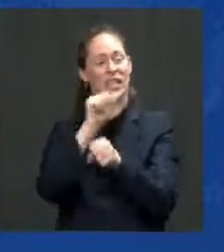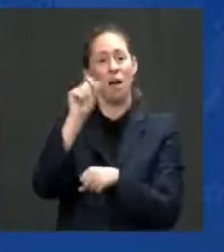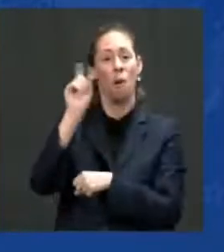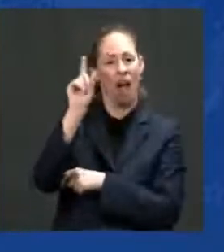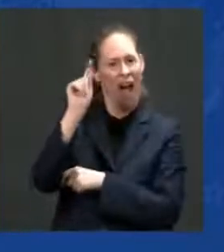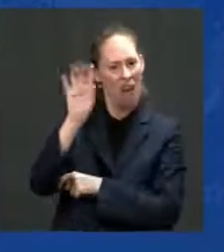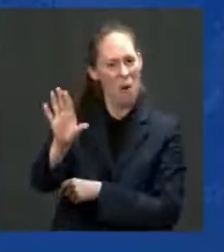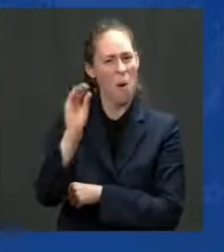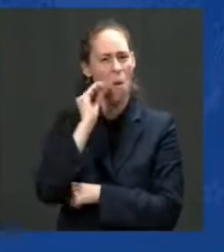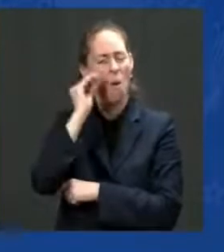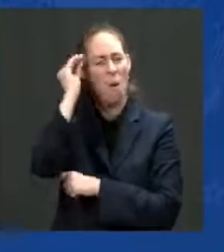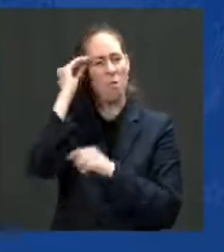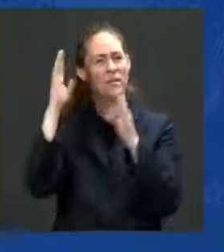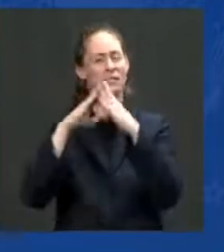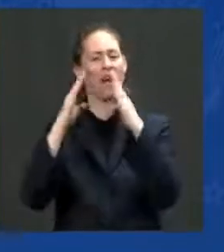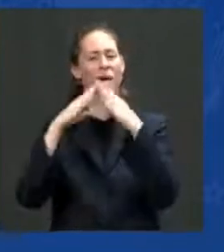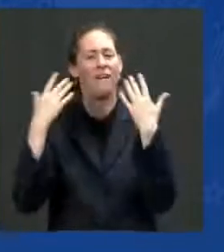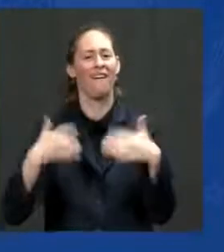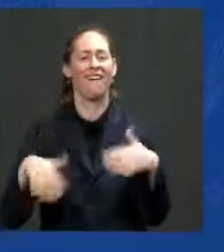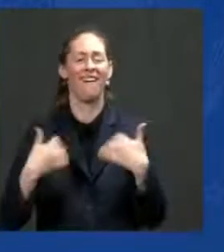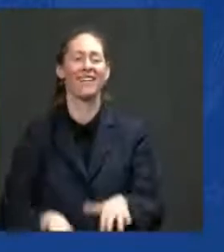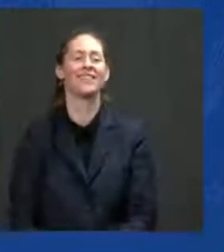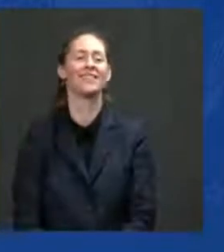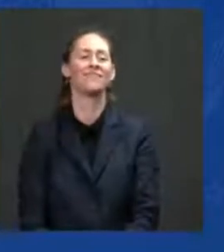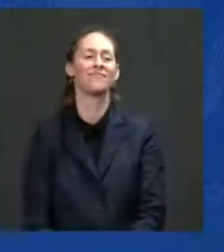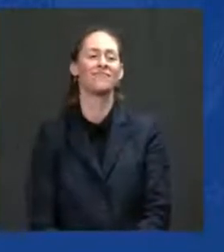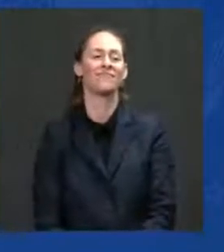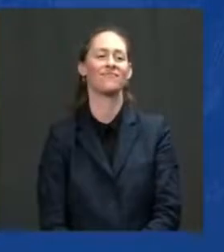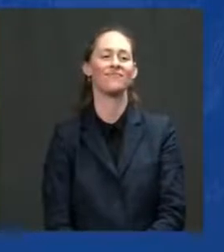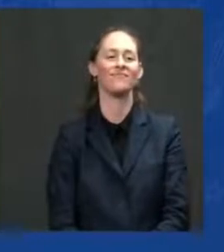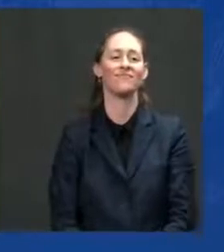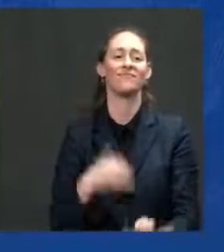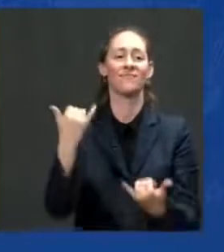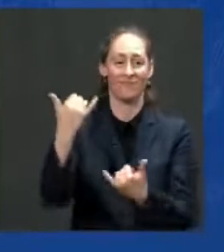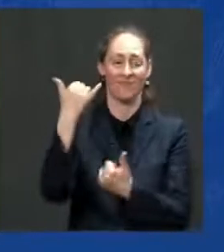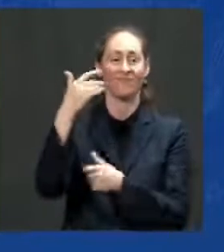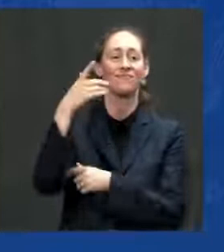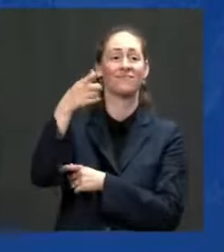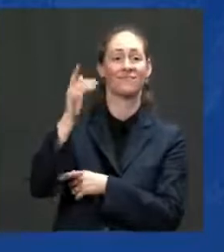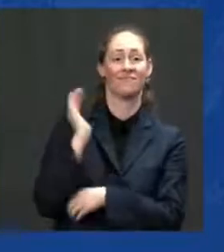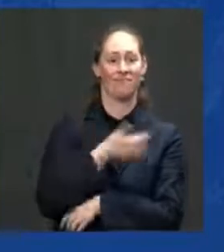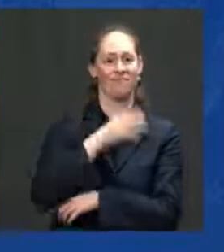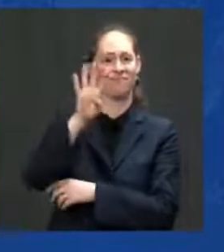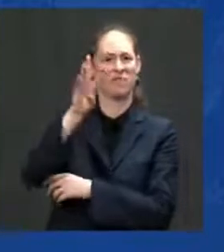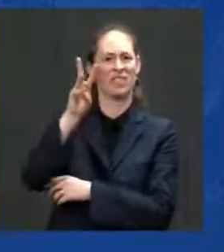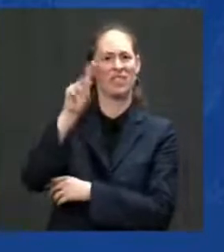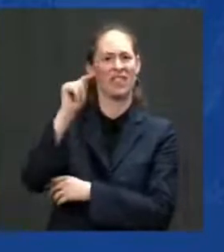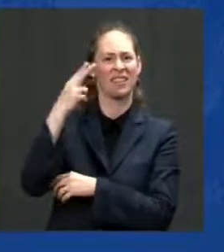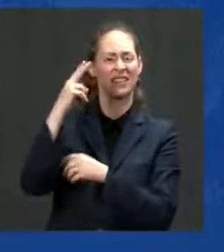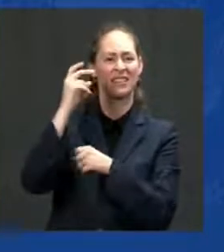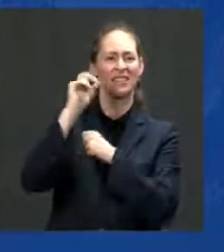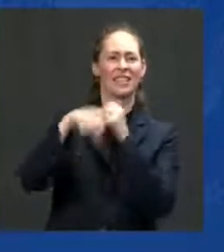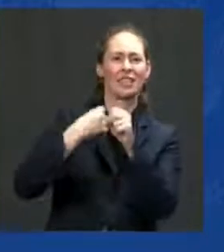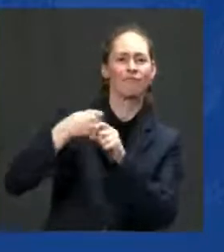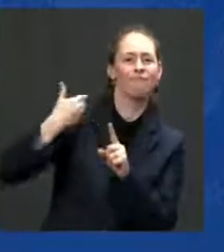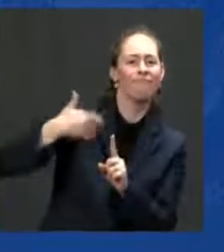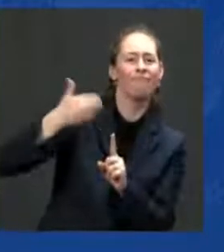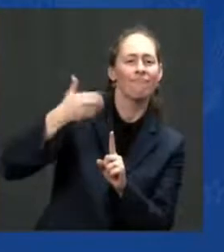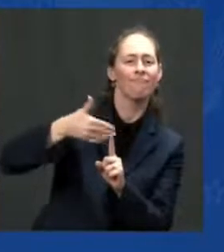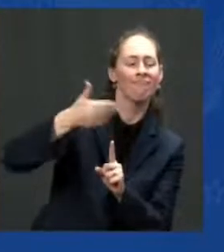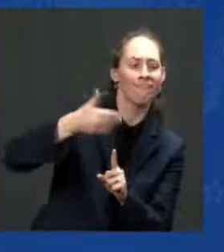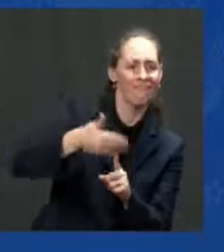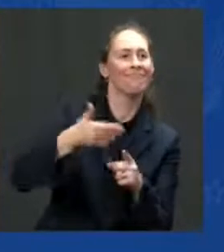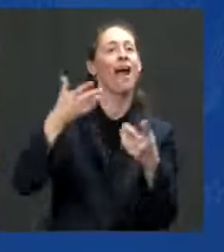only fitting that as we enter the 46th season in Tampa Bay Buccaneer history, that we celebrate it with the 46th President of the United